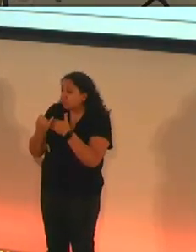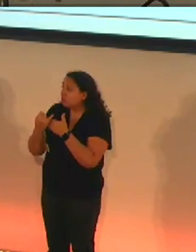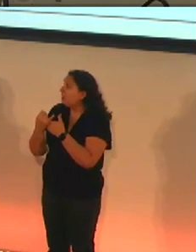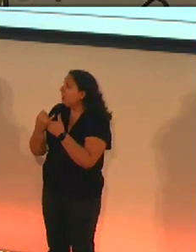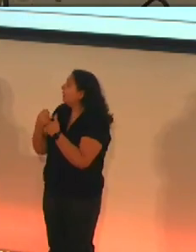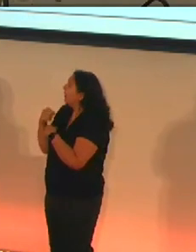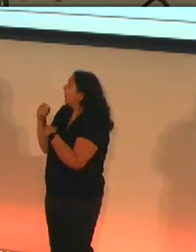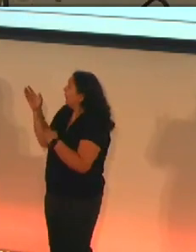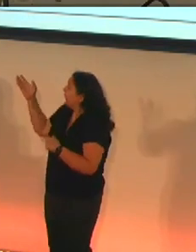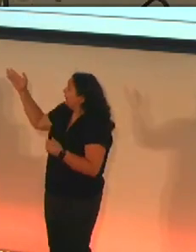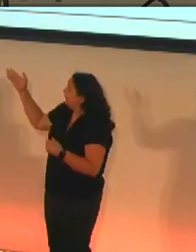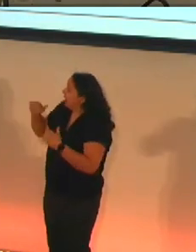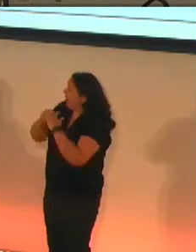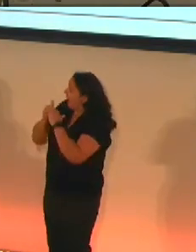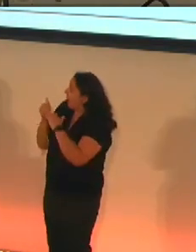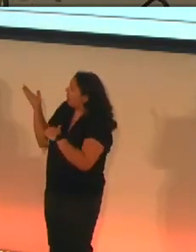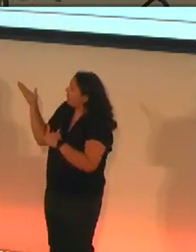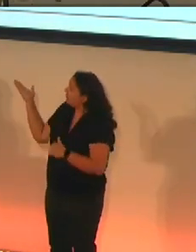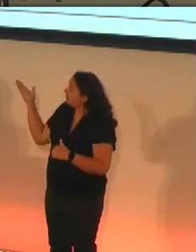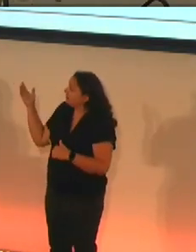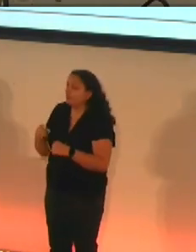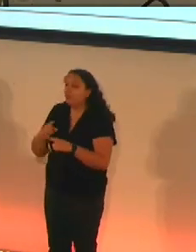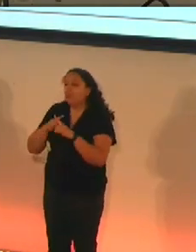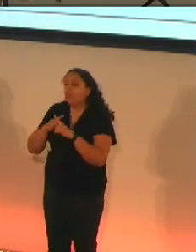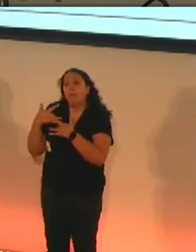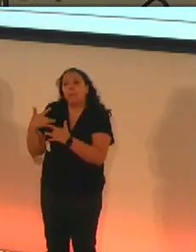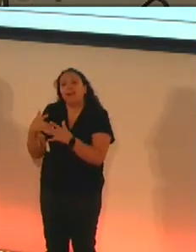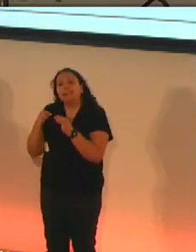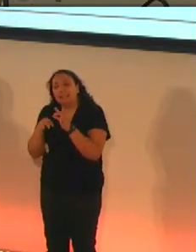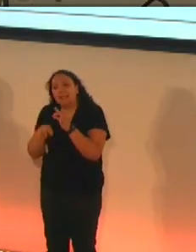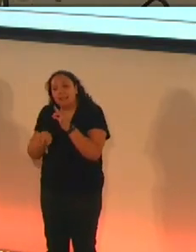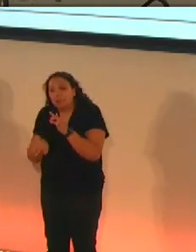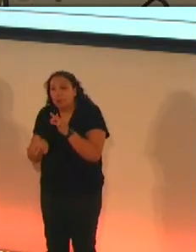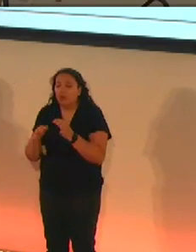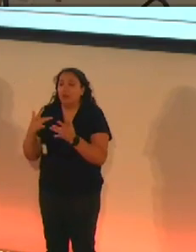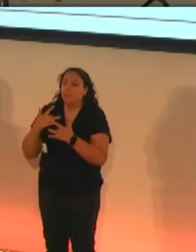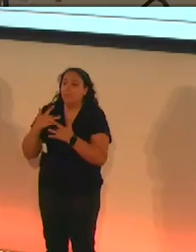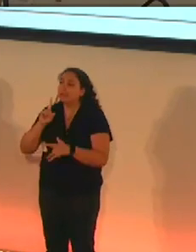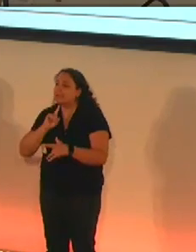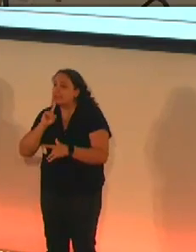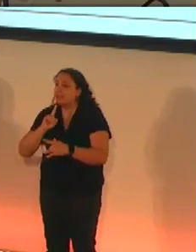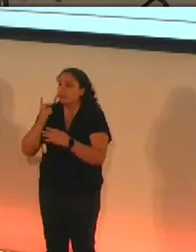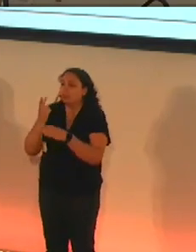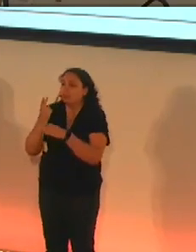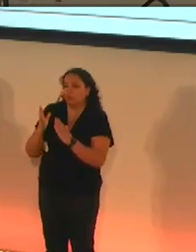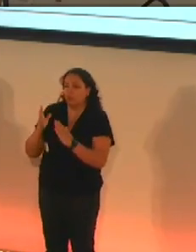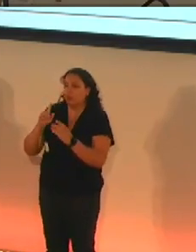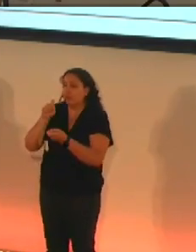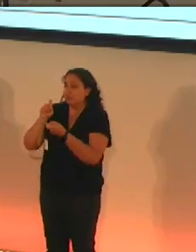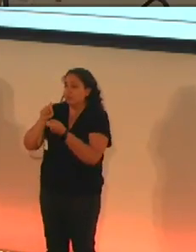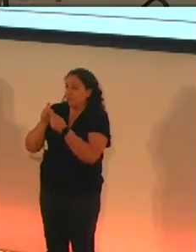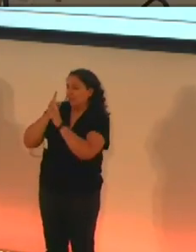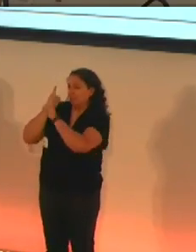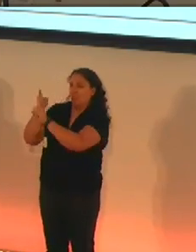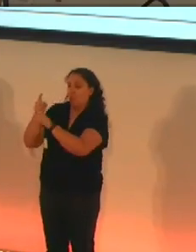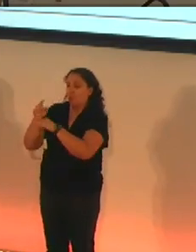and object perception, but most of these are very simple and very single user experiences with highly specific goals. And these projects might